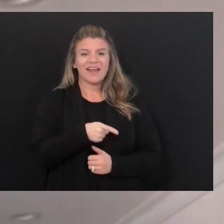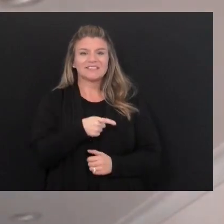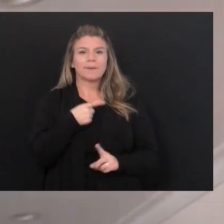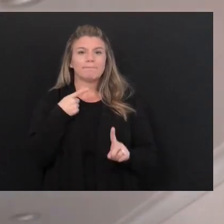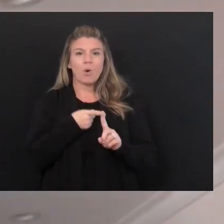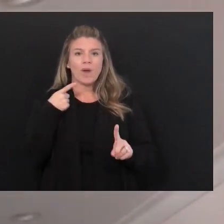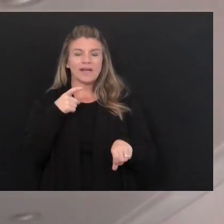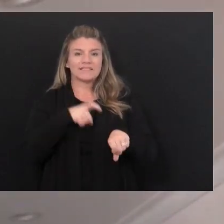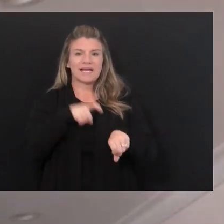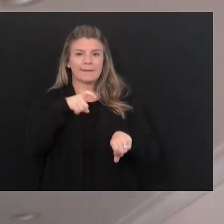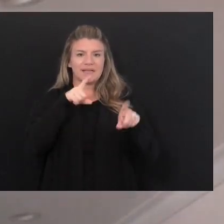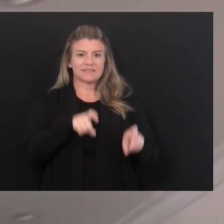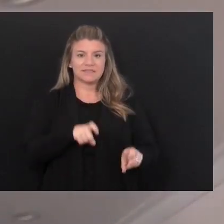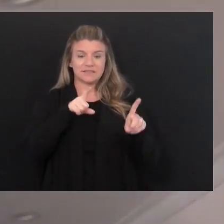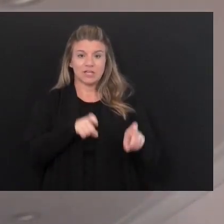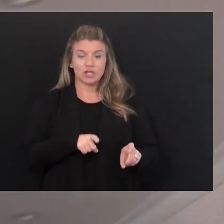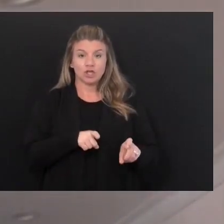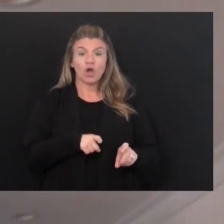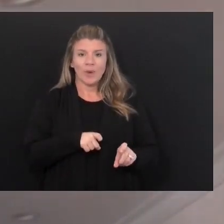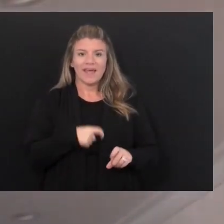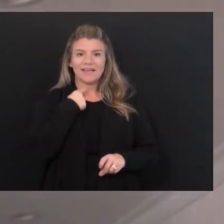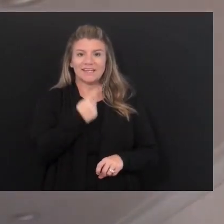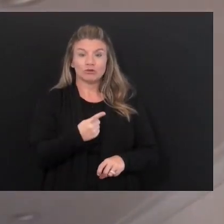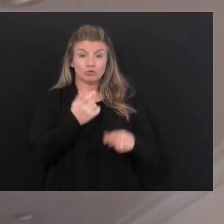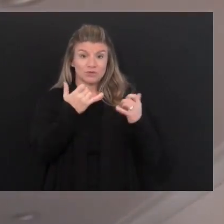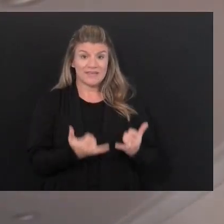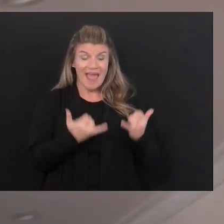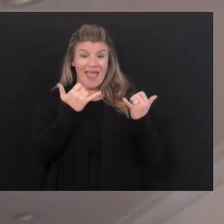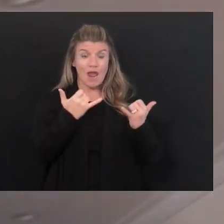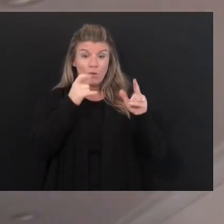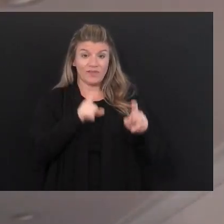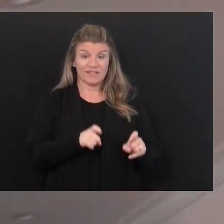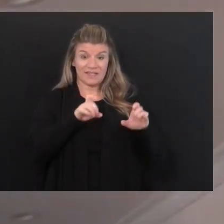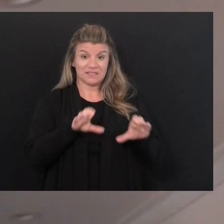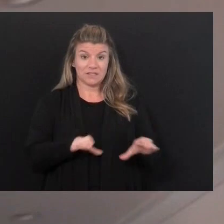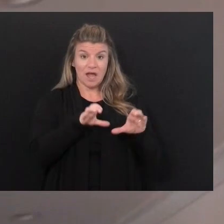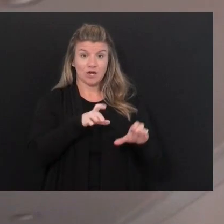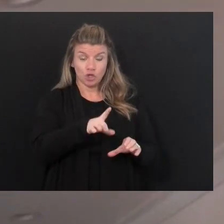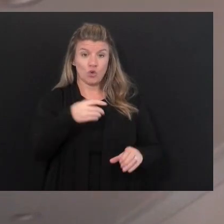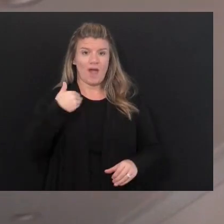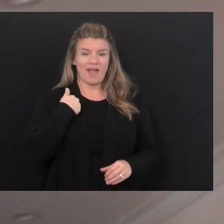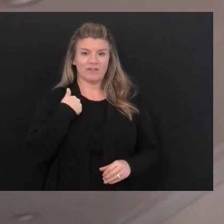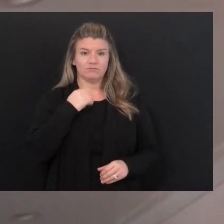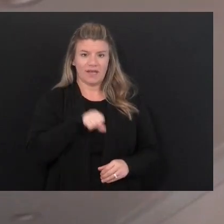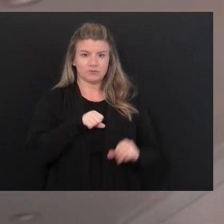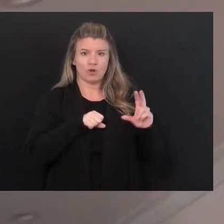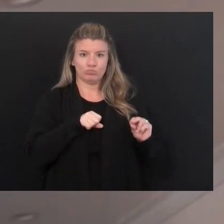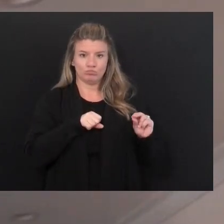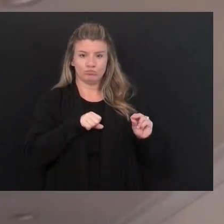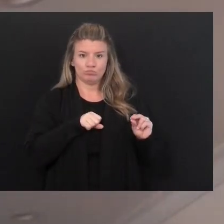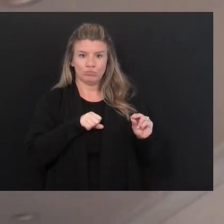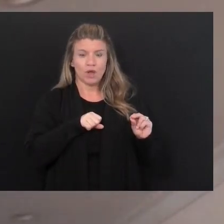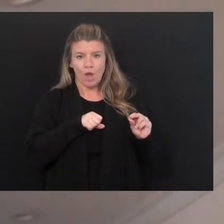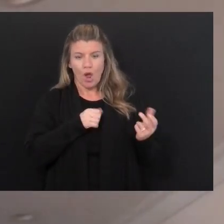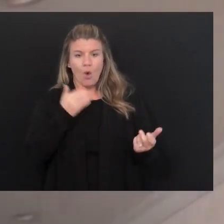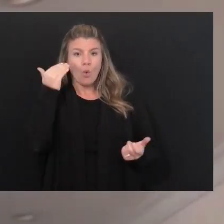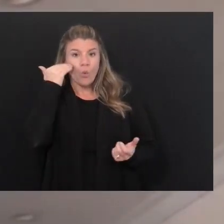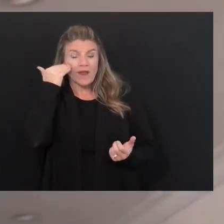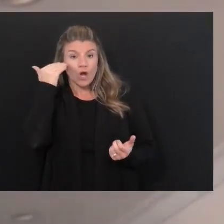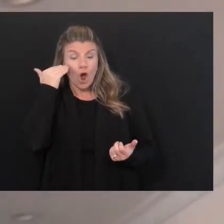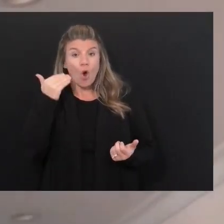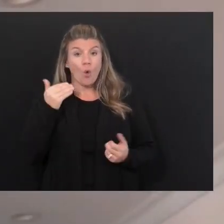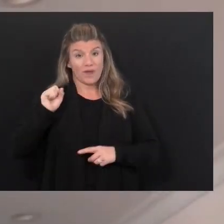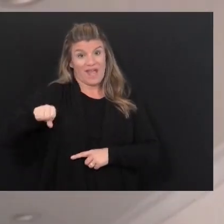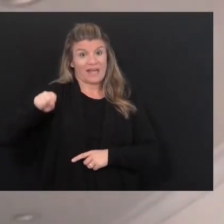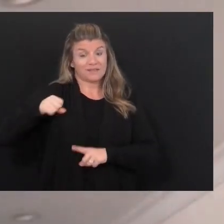test. So it tells you today, when you had the test done, if you had the COVID virus or not. We know that positive tests